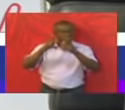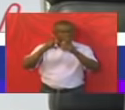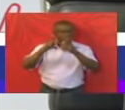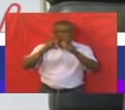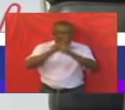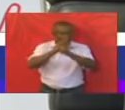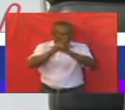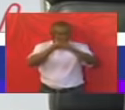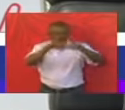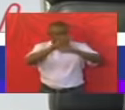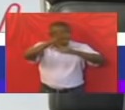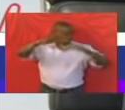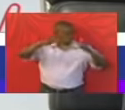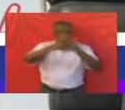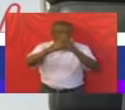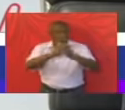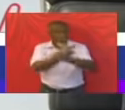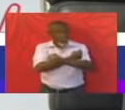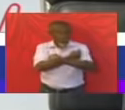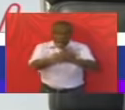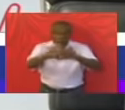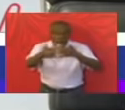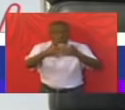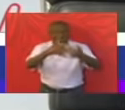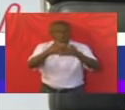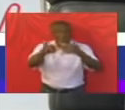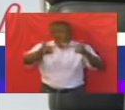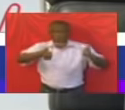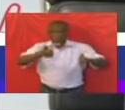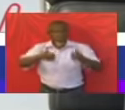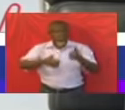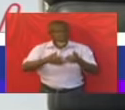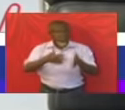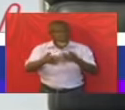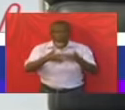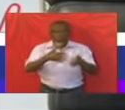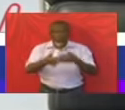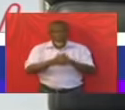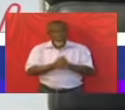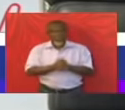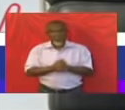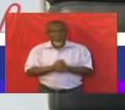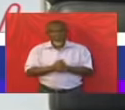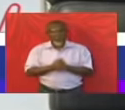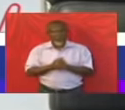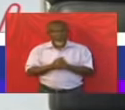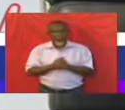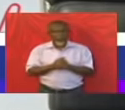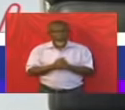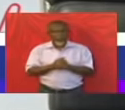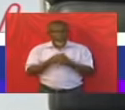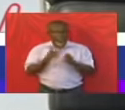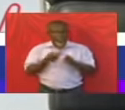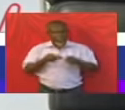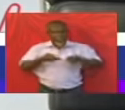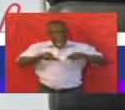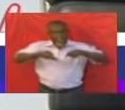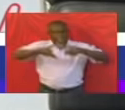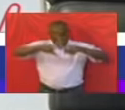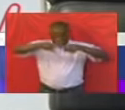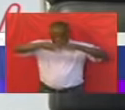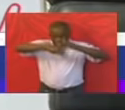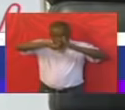all vaccines, regardless of brand, are showing to have a high efficacy in terms